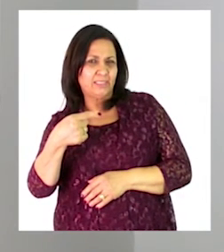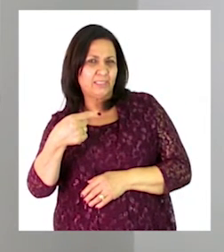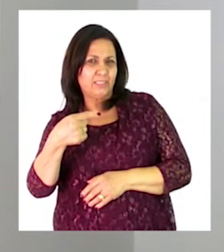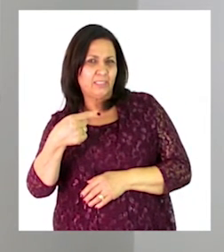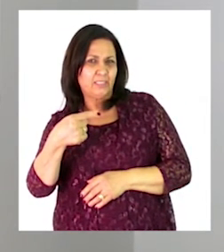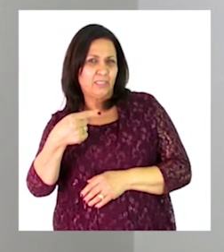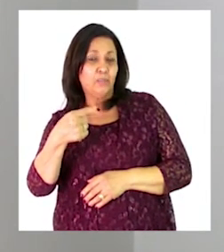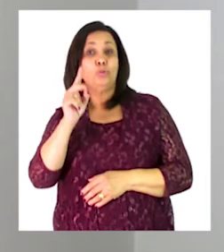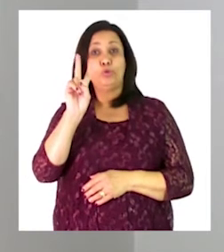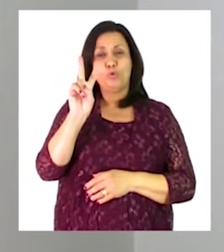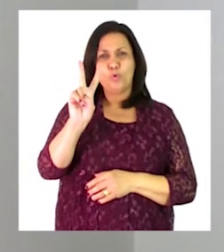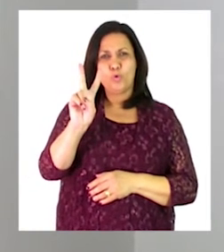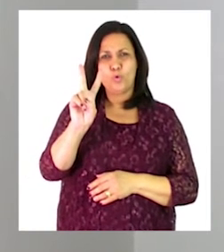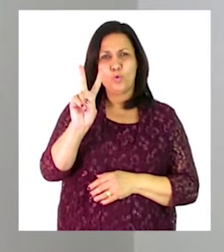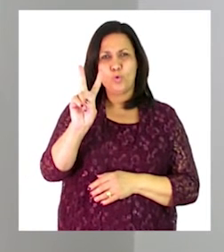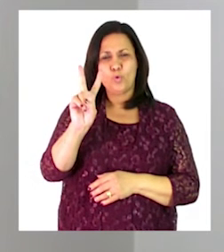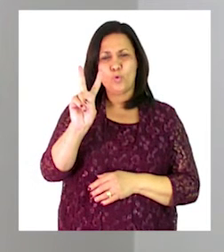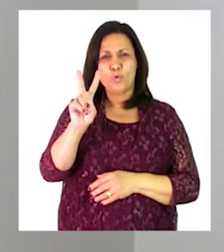minus 2